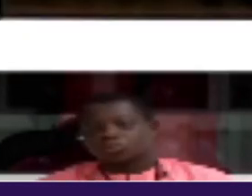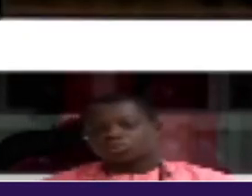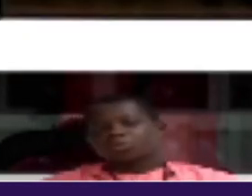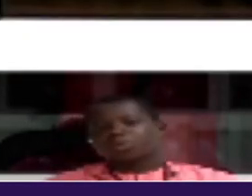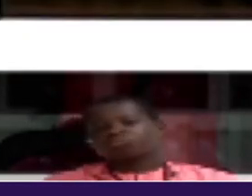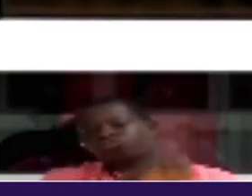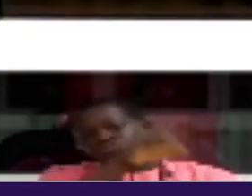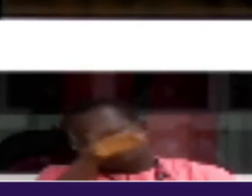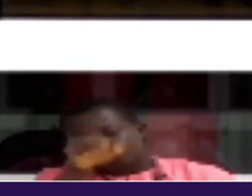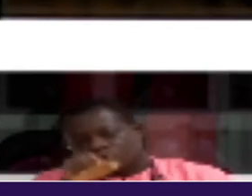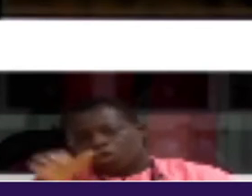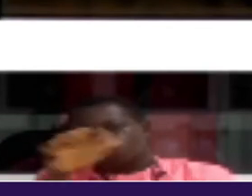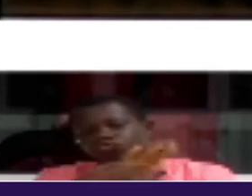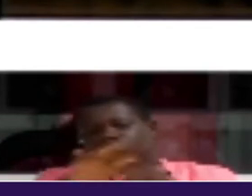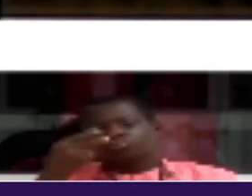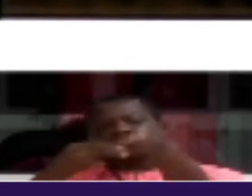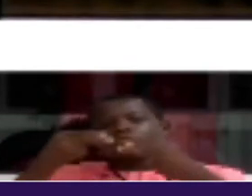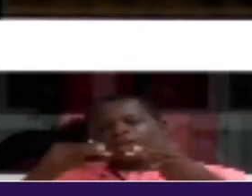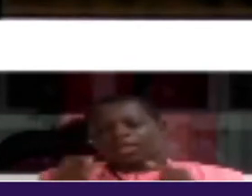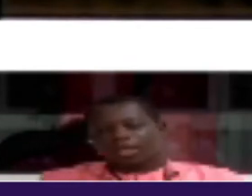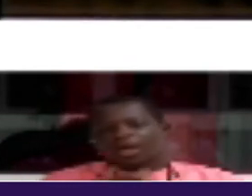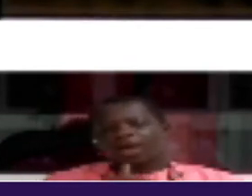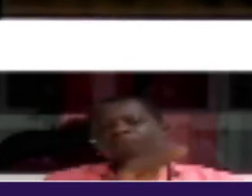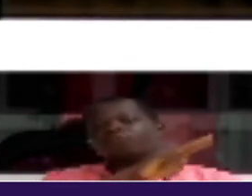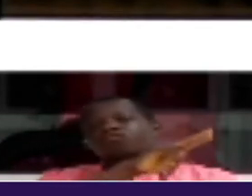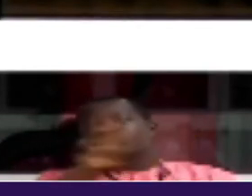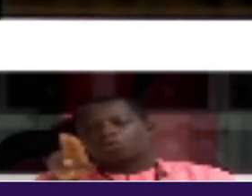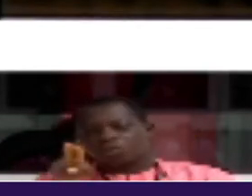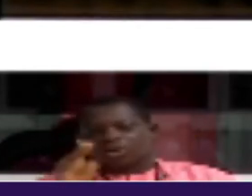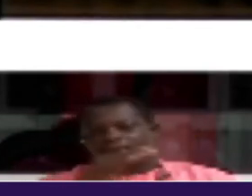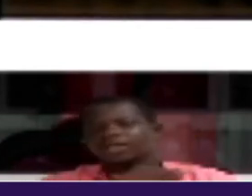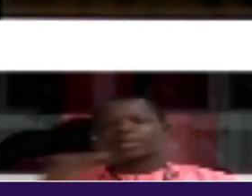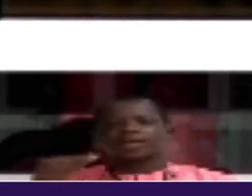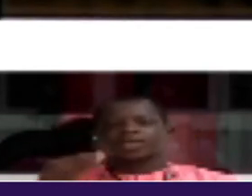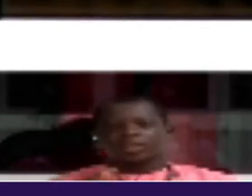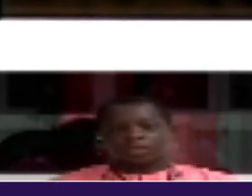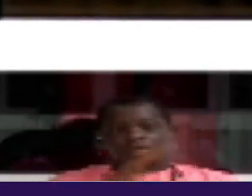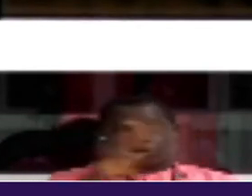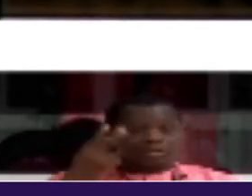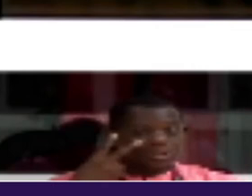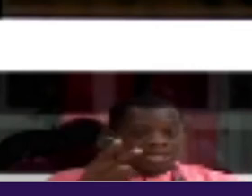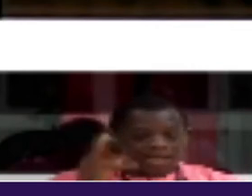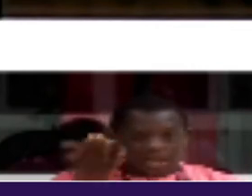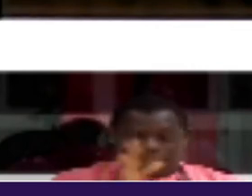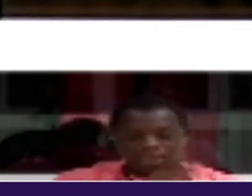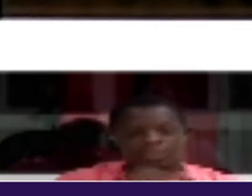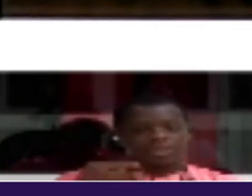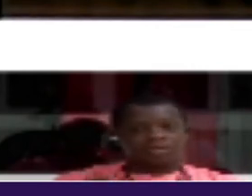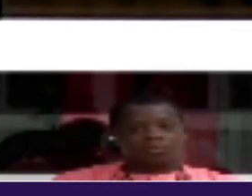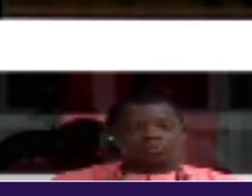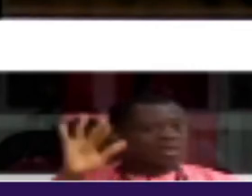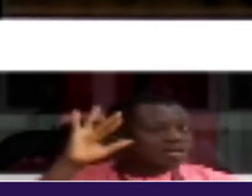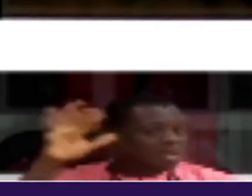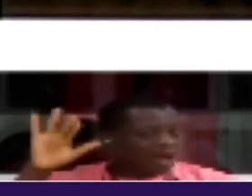story that there was no killing. I don't see any killing. You did not even hear a gunshot. I don't hear